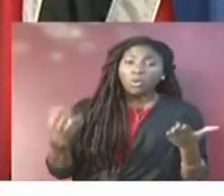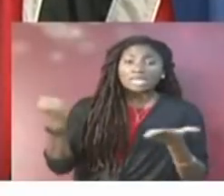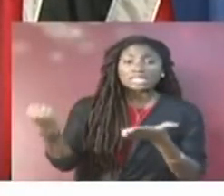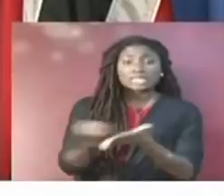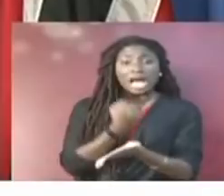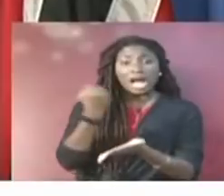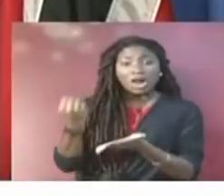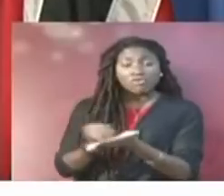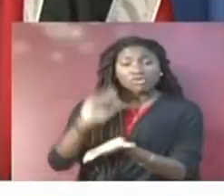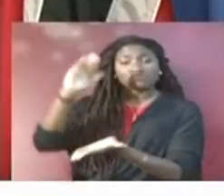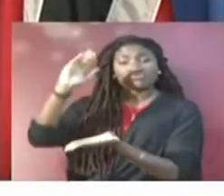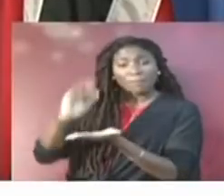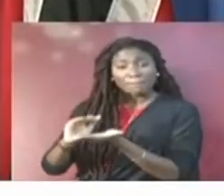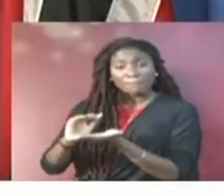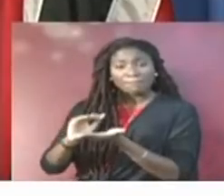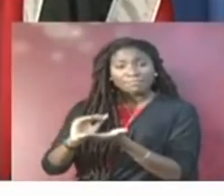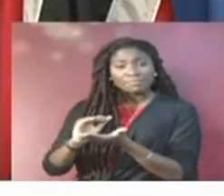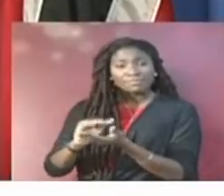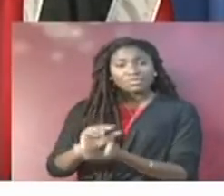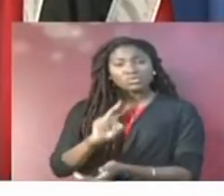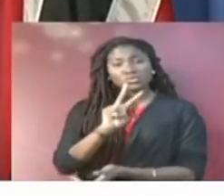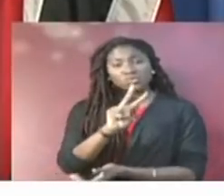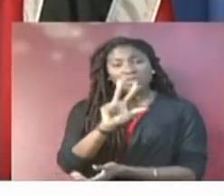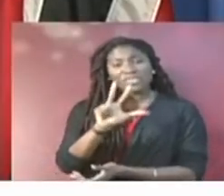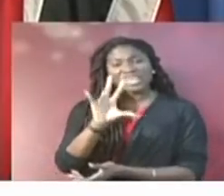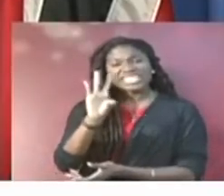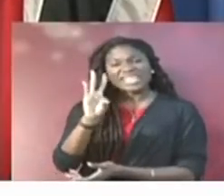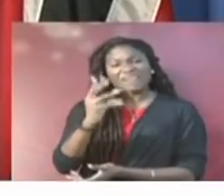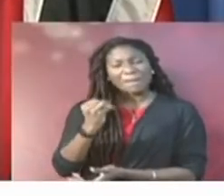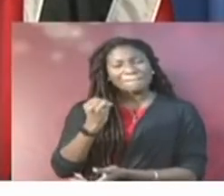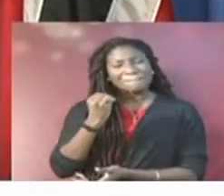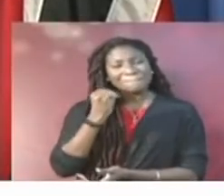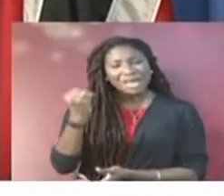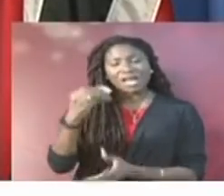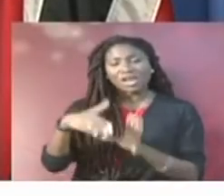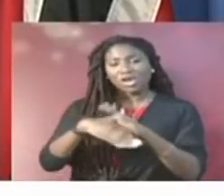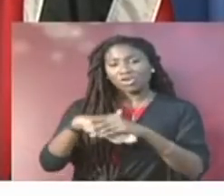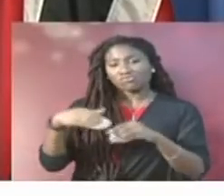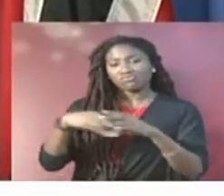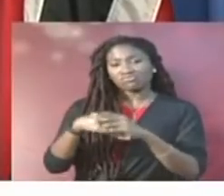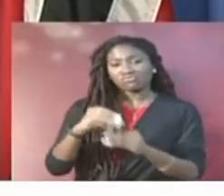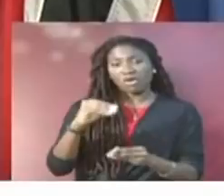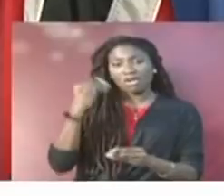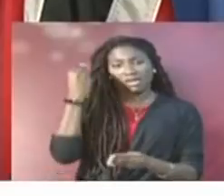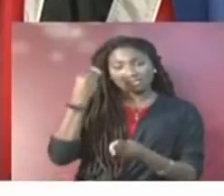provided $237 million in support to such persons.